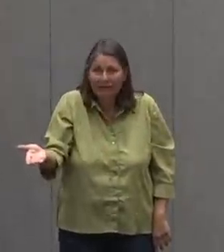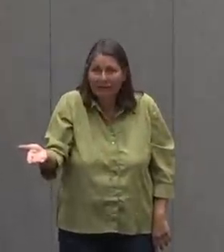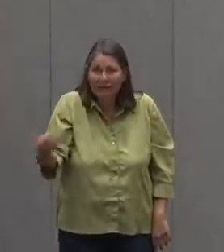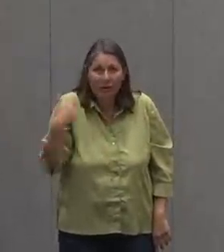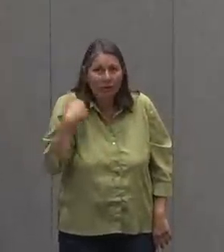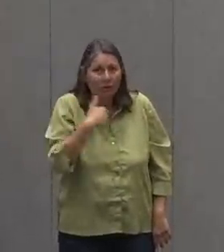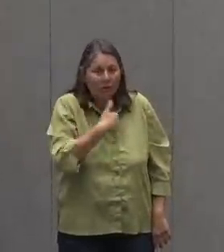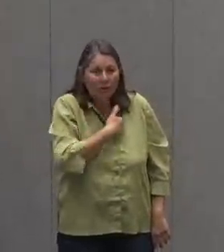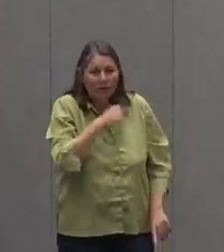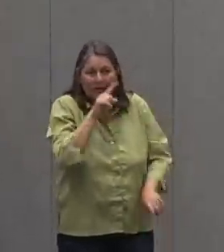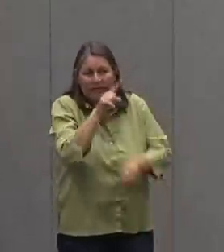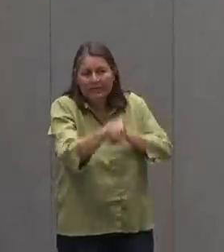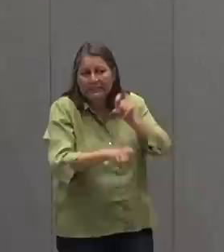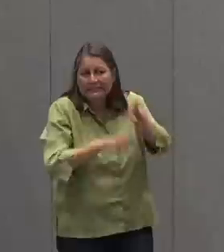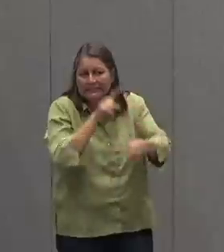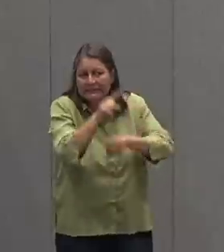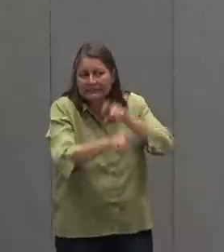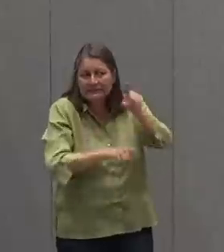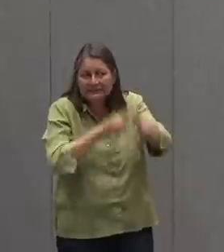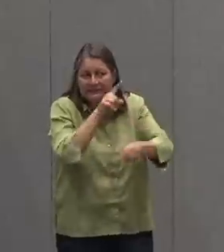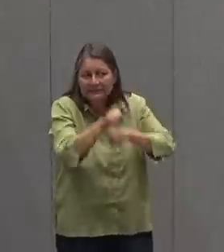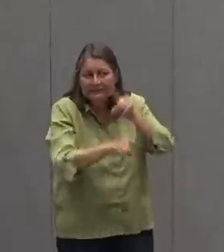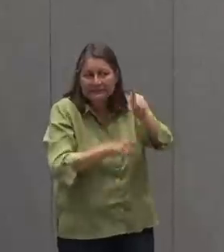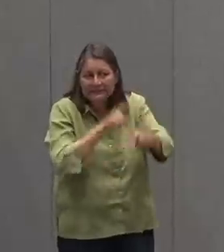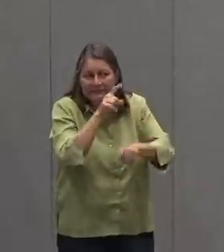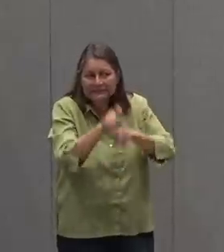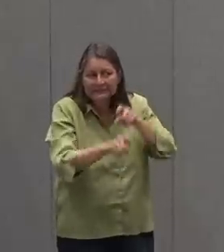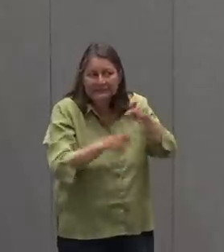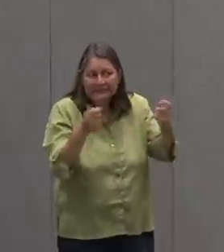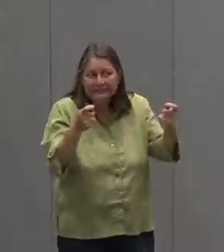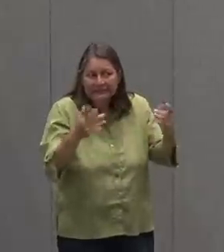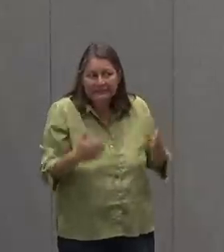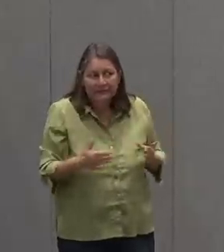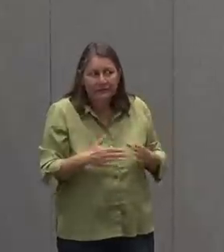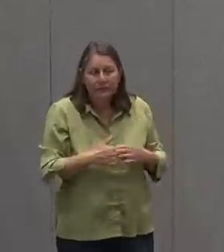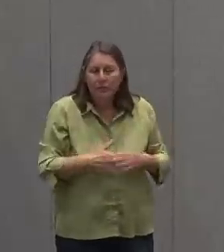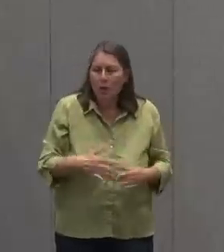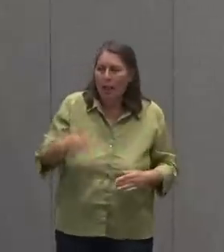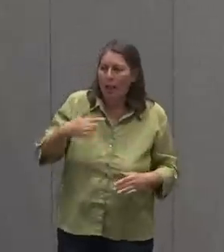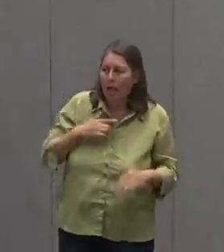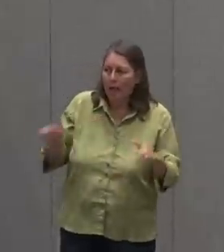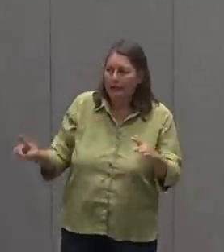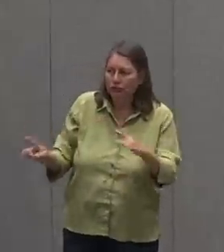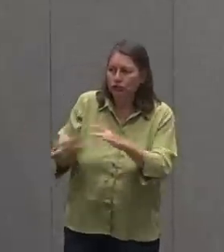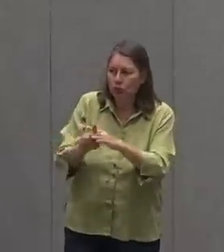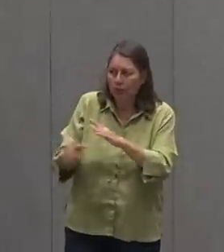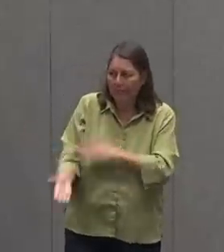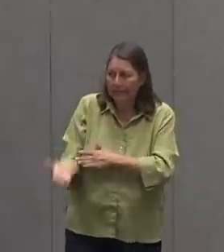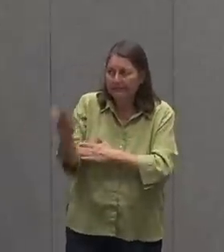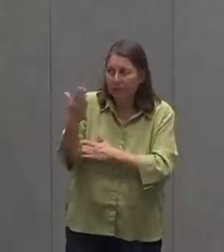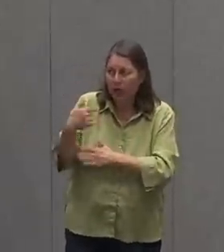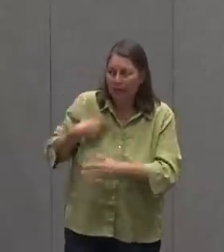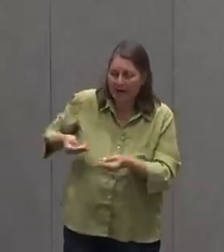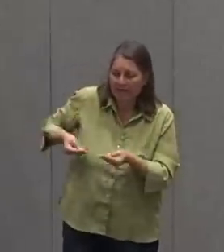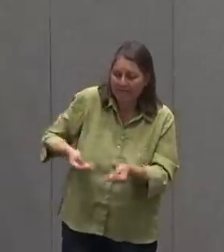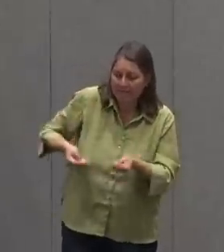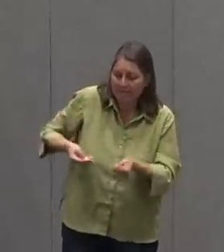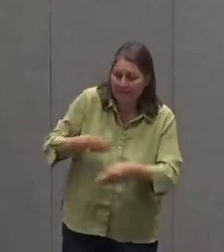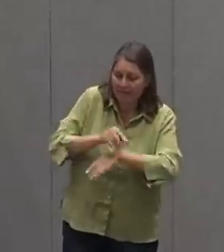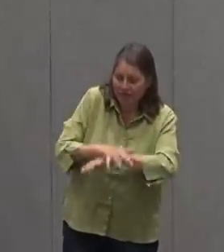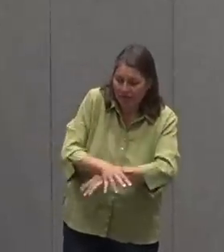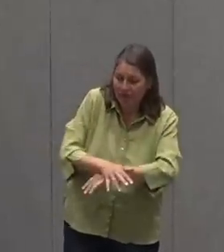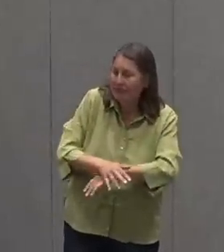out what has happened. Well, I came in this morning to feed our tarantulas. I turned on the